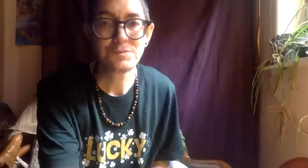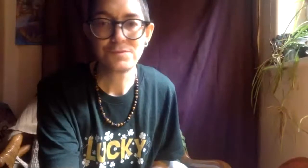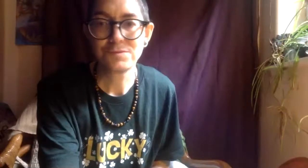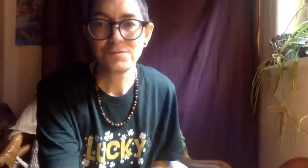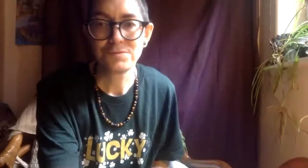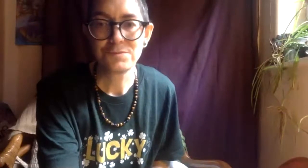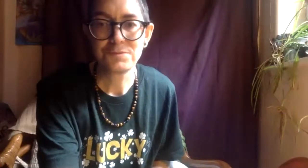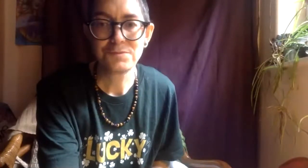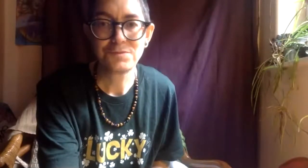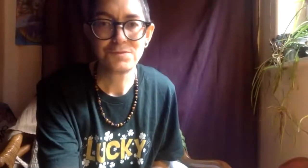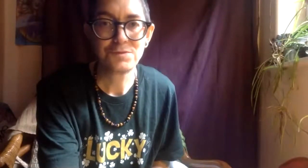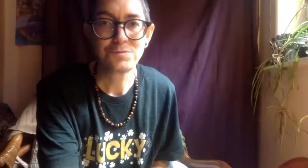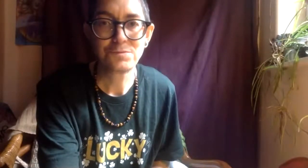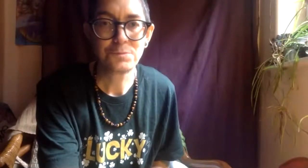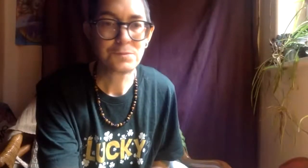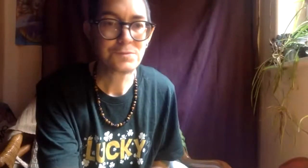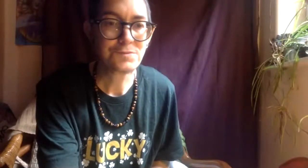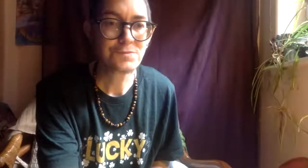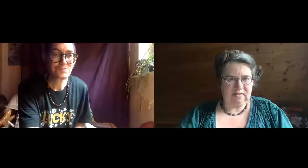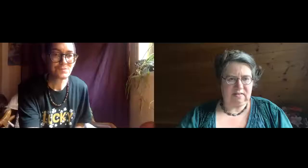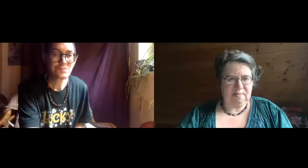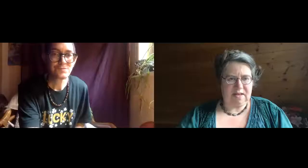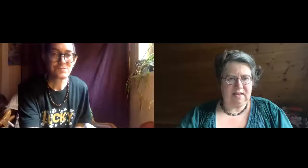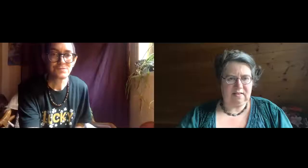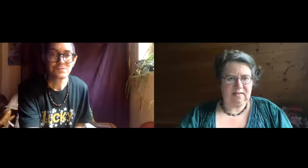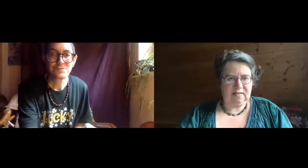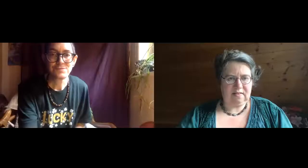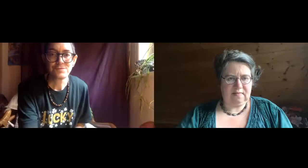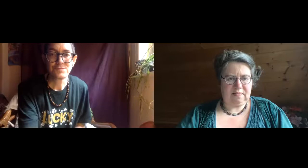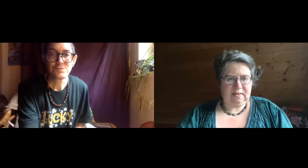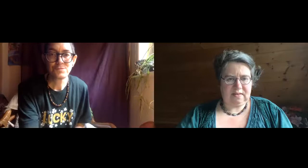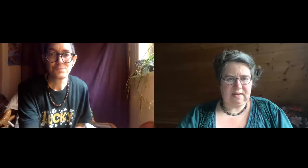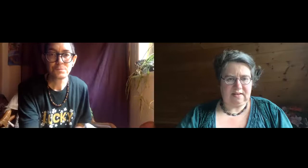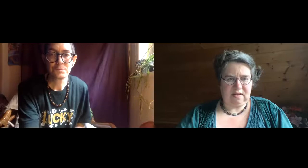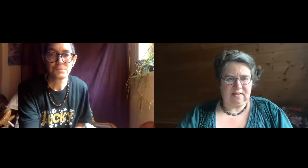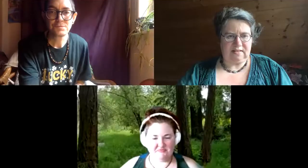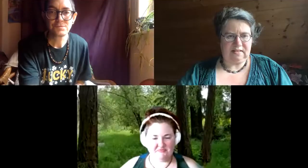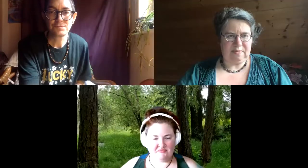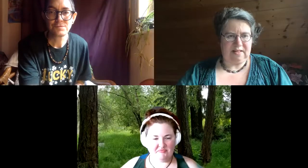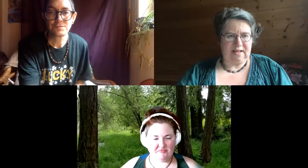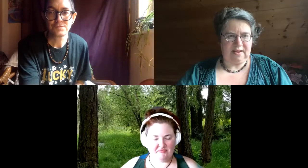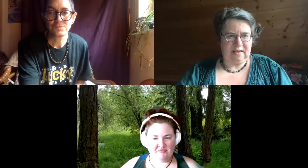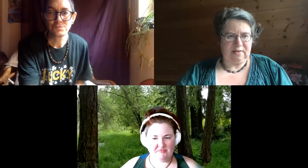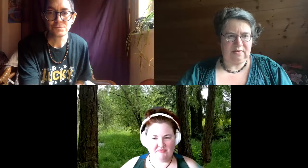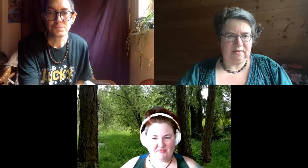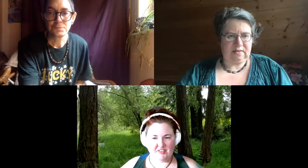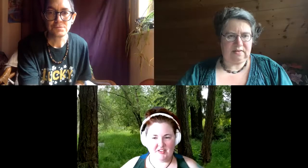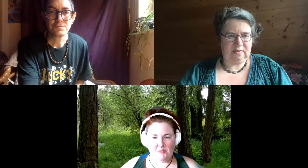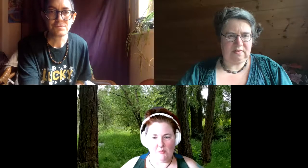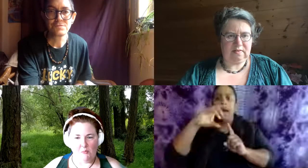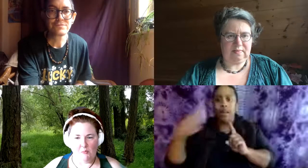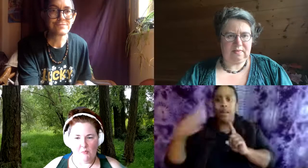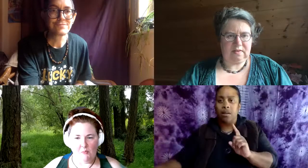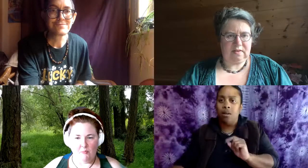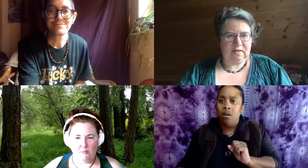By the way, someone reminded me I have to not pin, I have to spotlight. So let me get us all in the spotlight now.